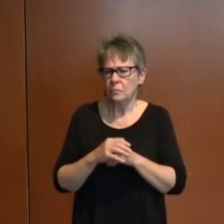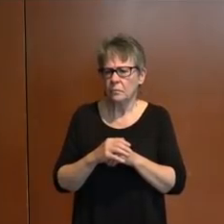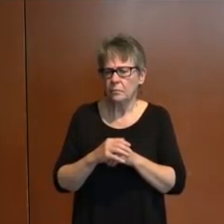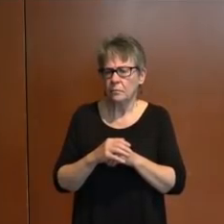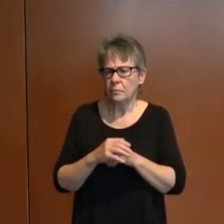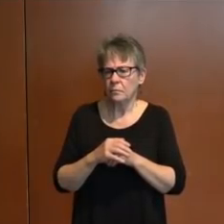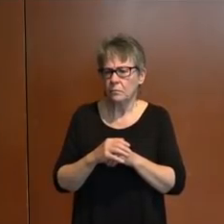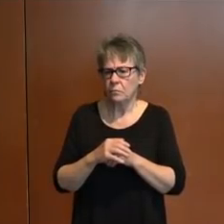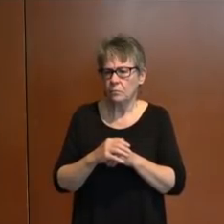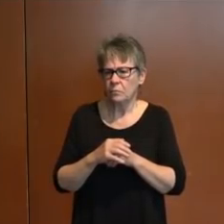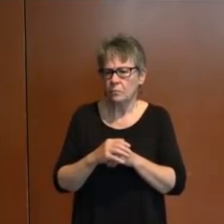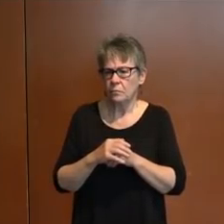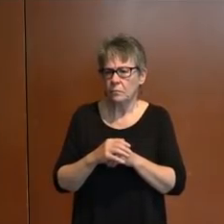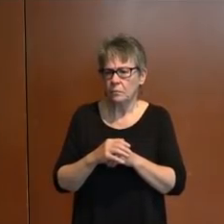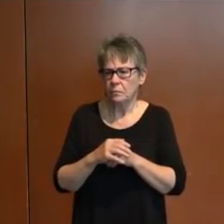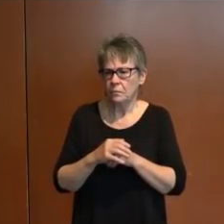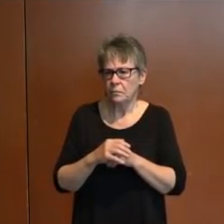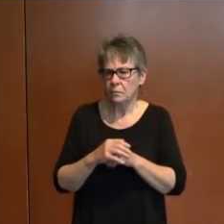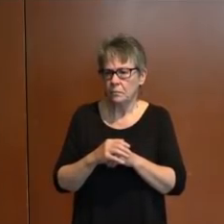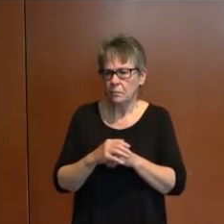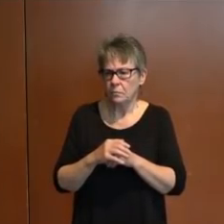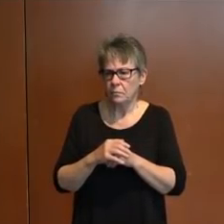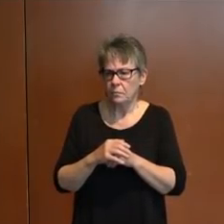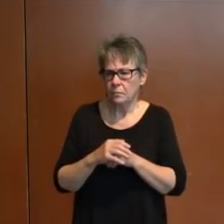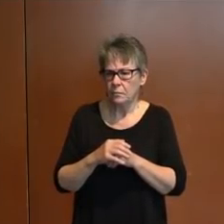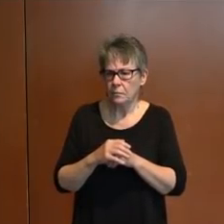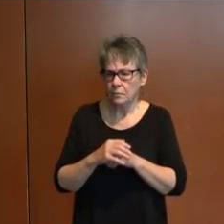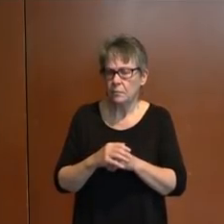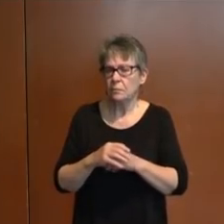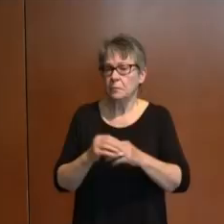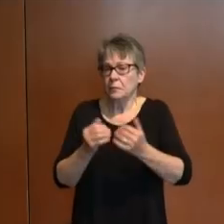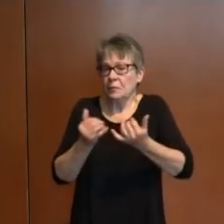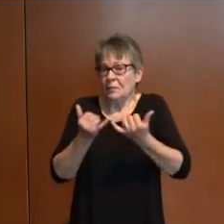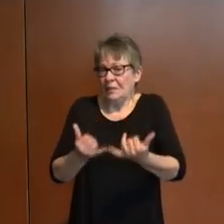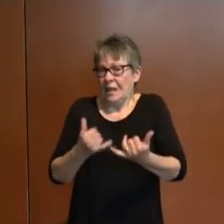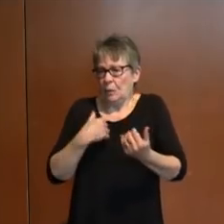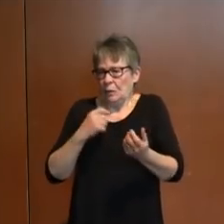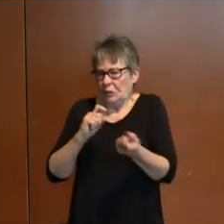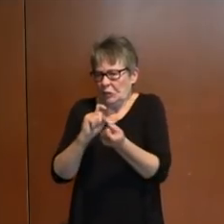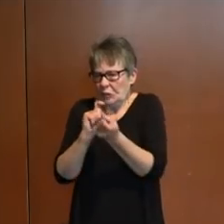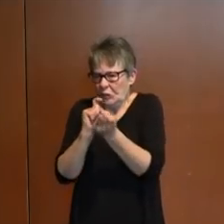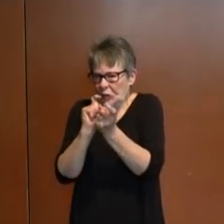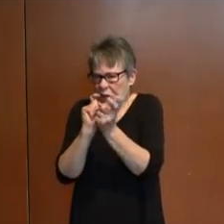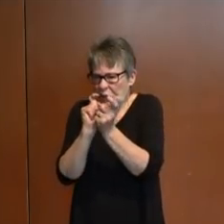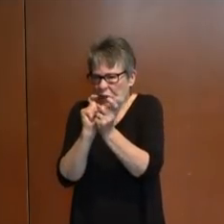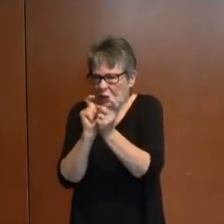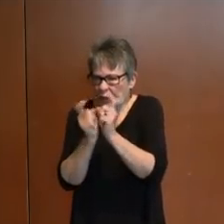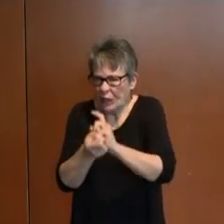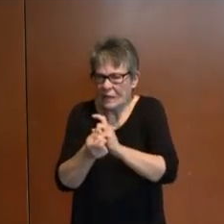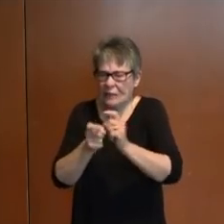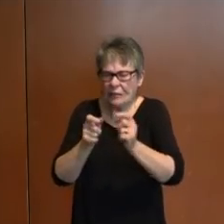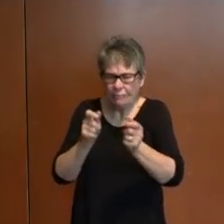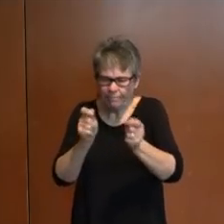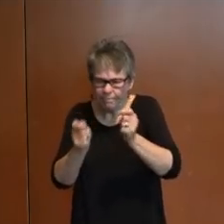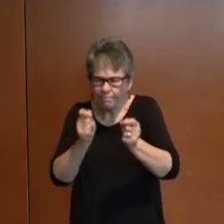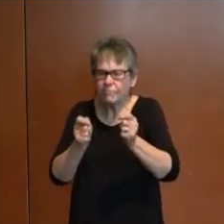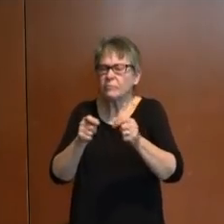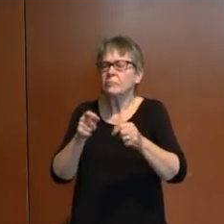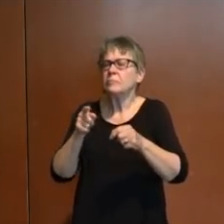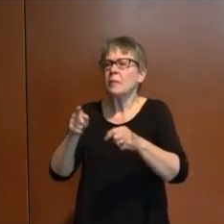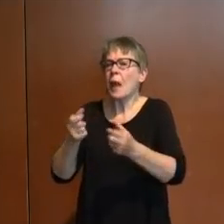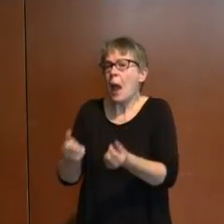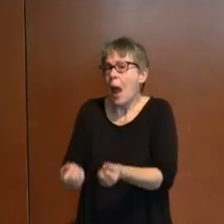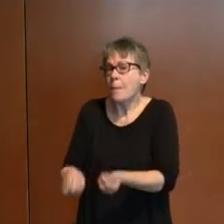their staff where the need is most, where the acuity is the highest. And part of